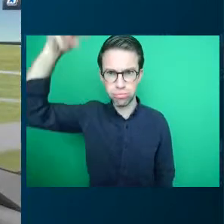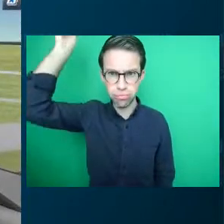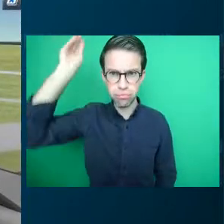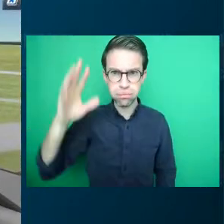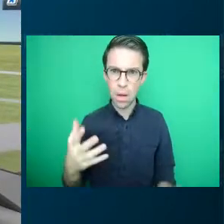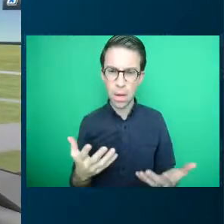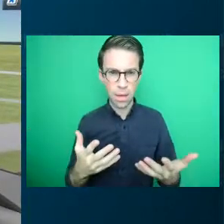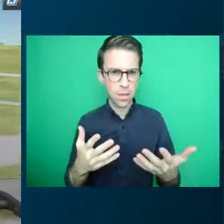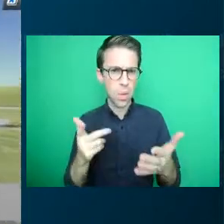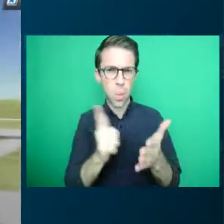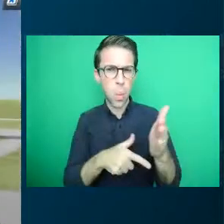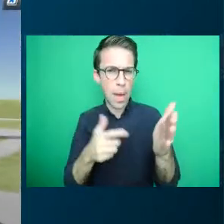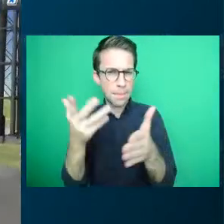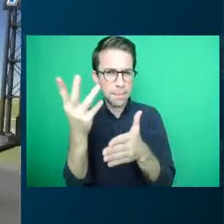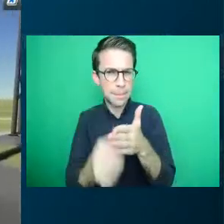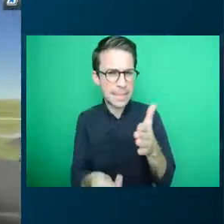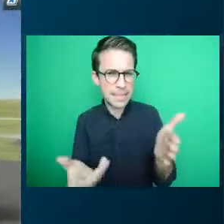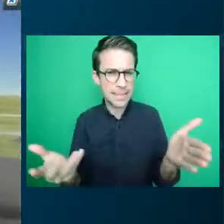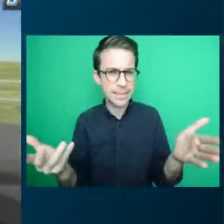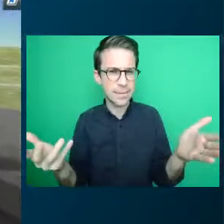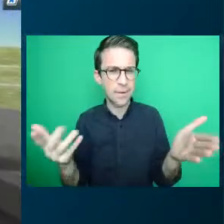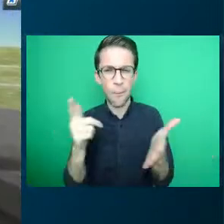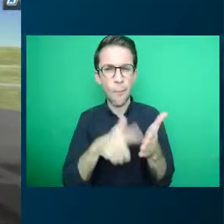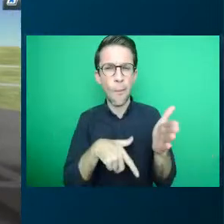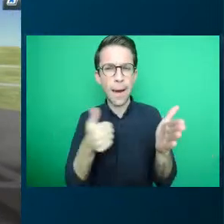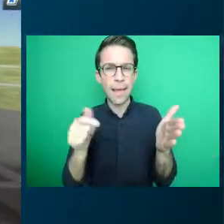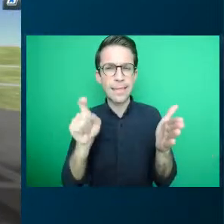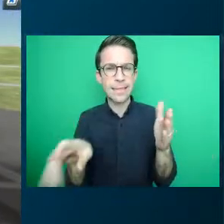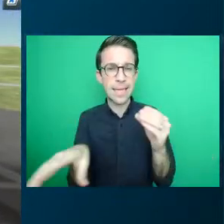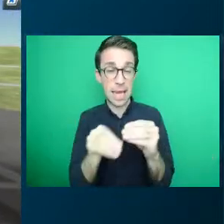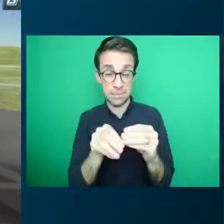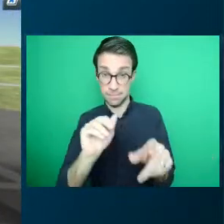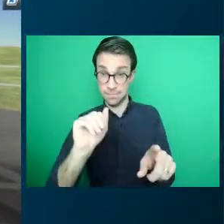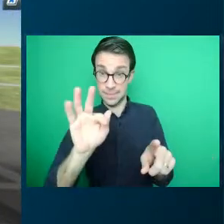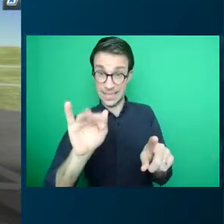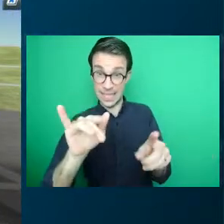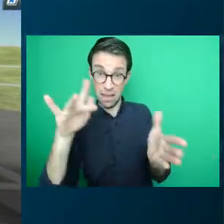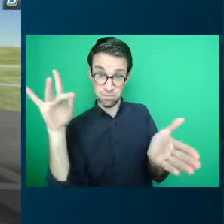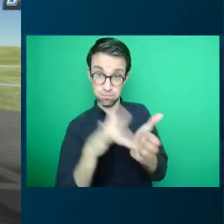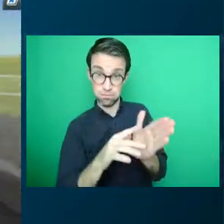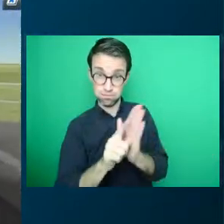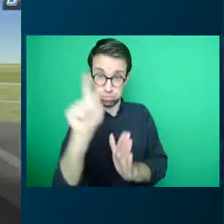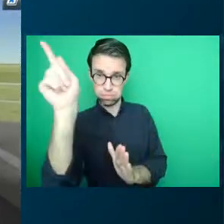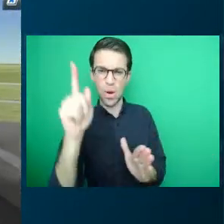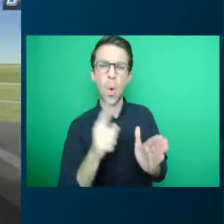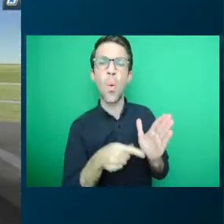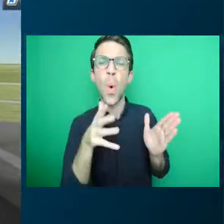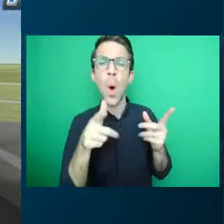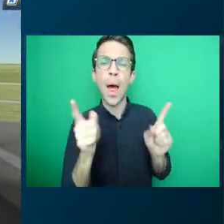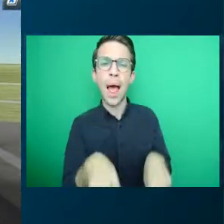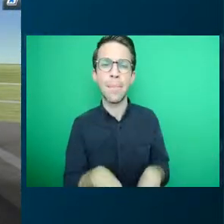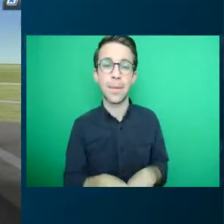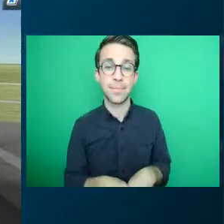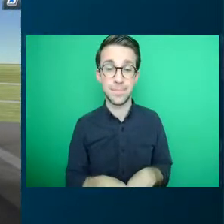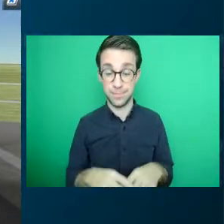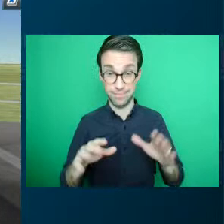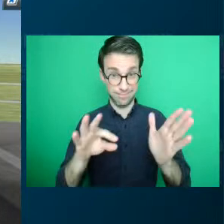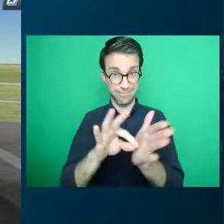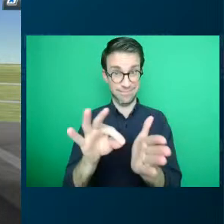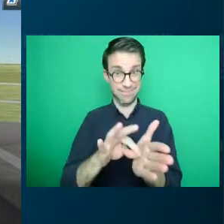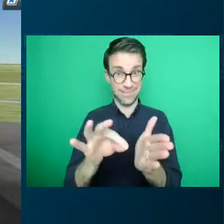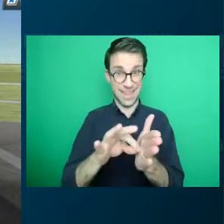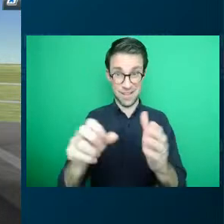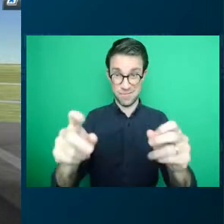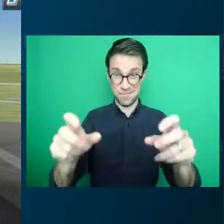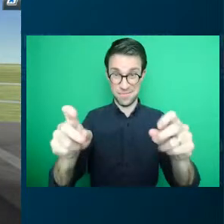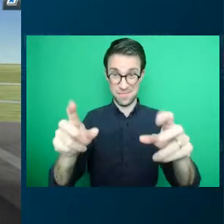Not a good place to be sitting, but what am I missing? If I try to launch this thing right now, what is going to happen? I'm going to count it down, and we'll see